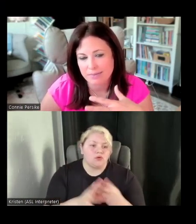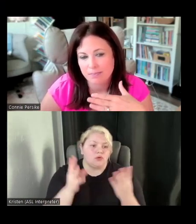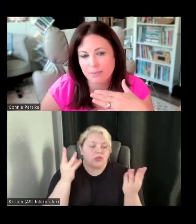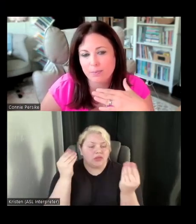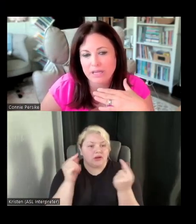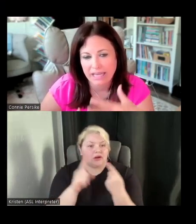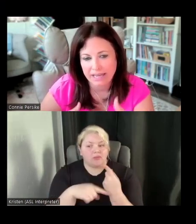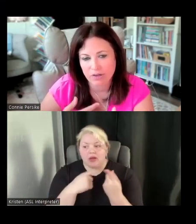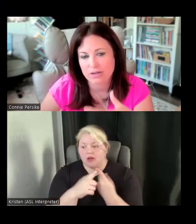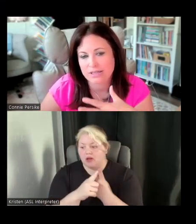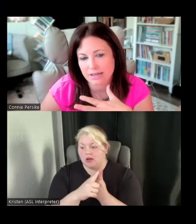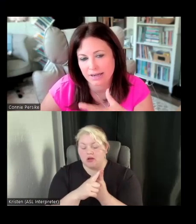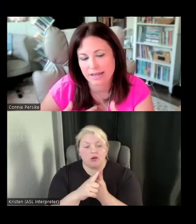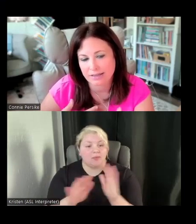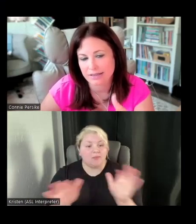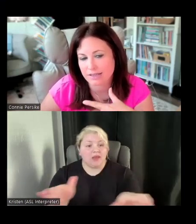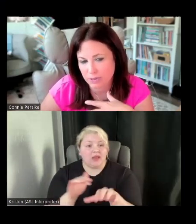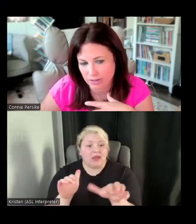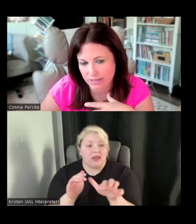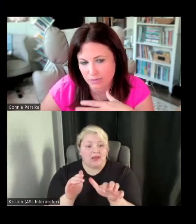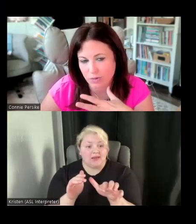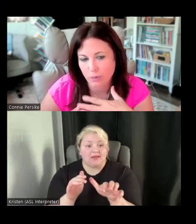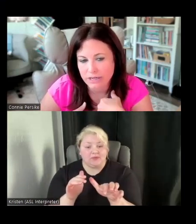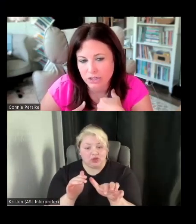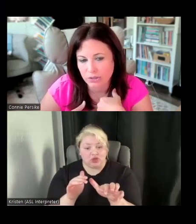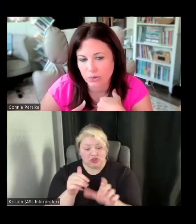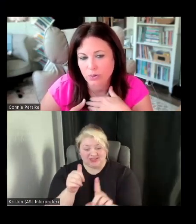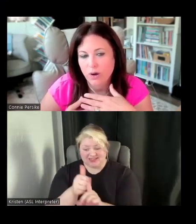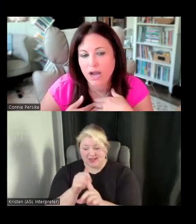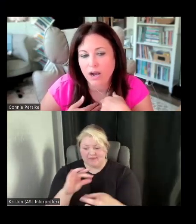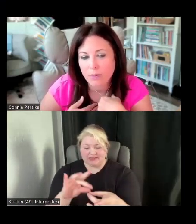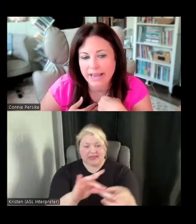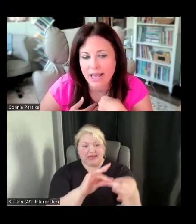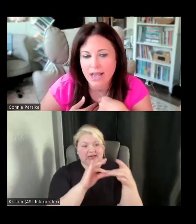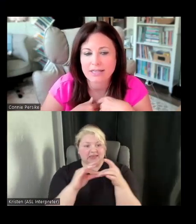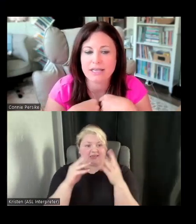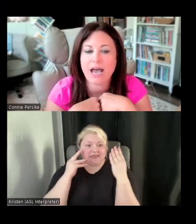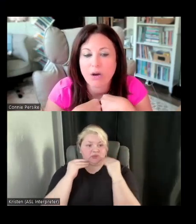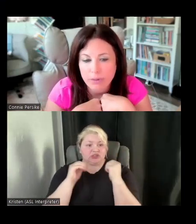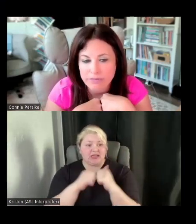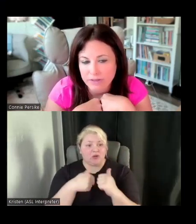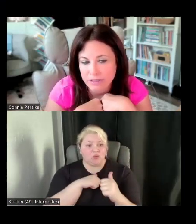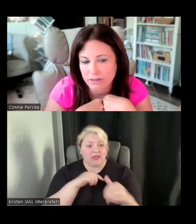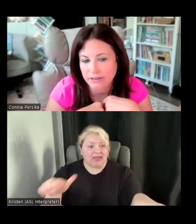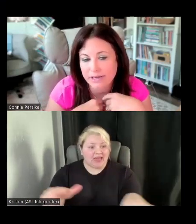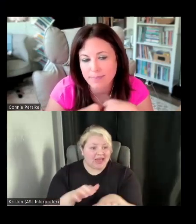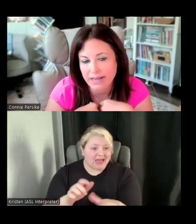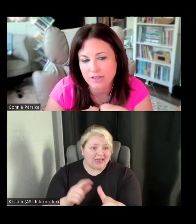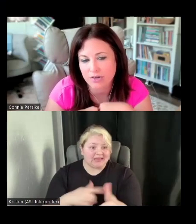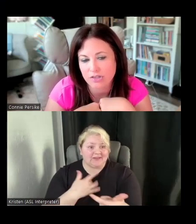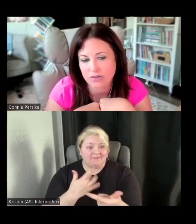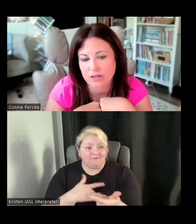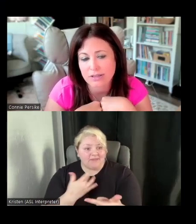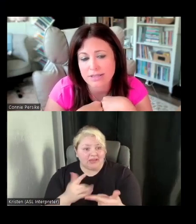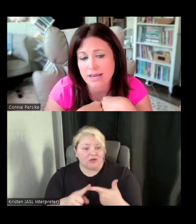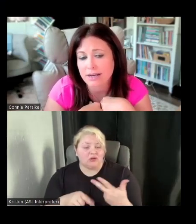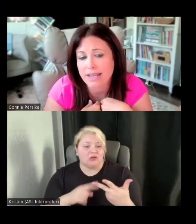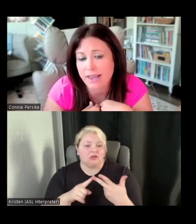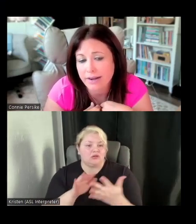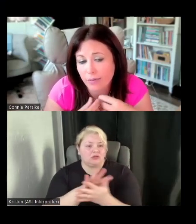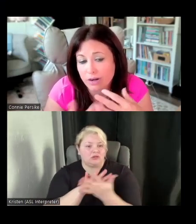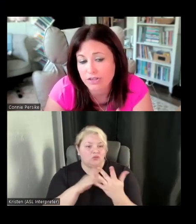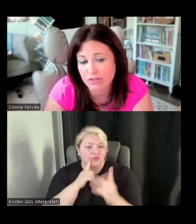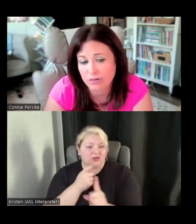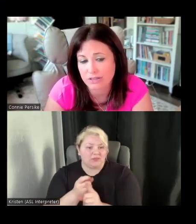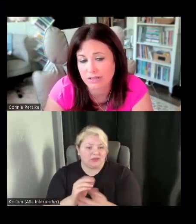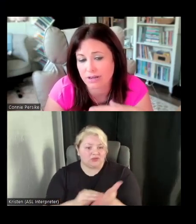fact that behavior is a connected experience. What we do, how we act, how we feel impacts our students. And